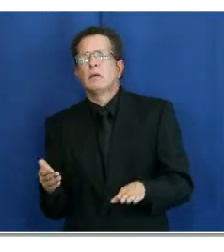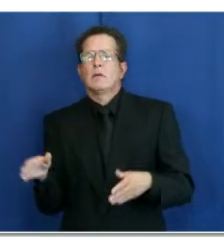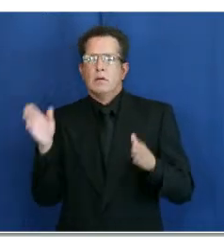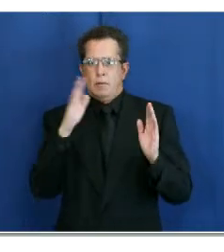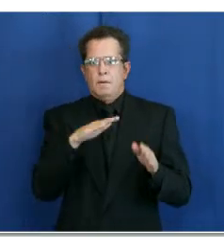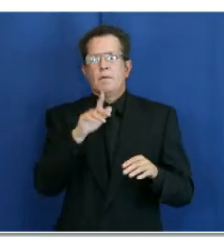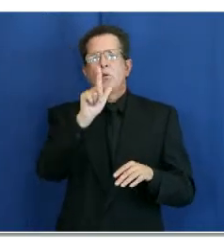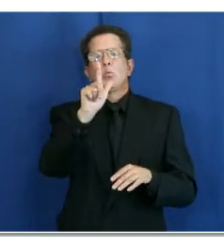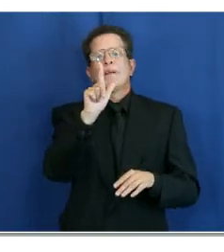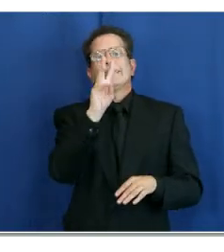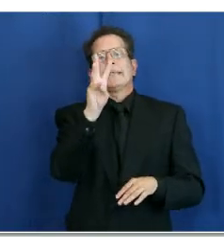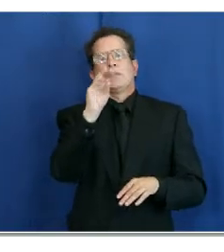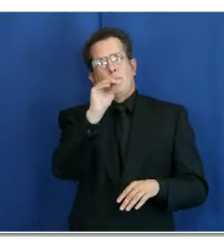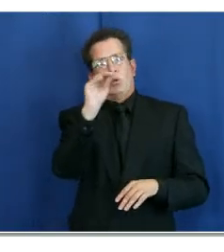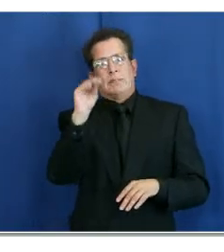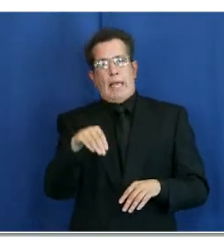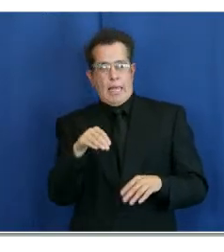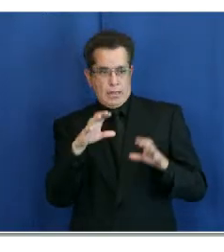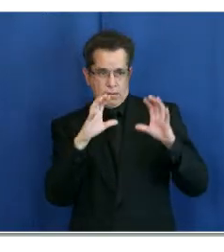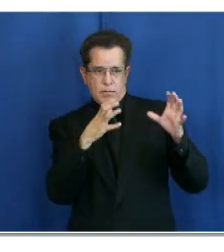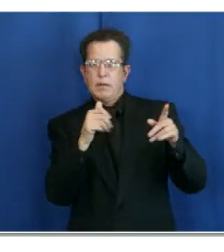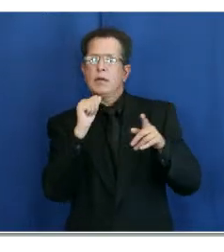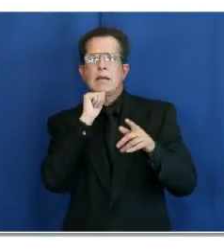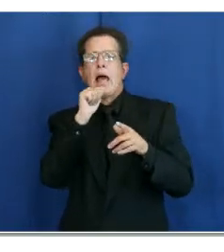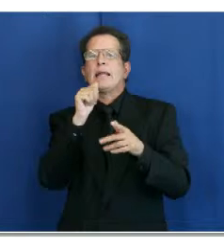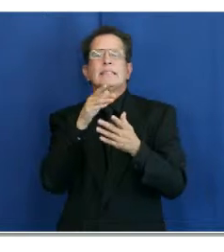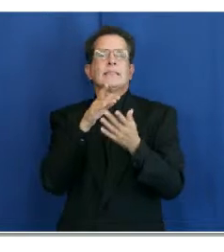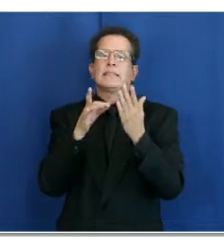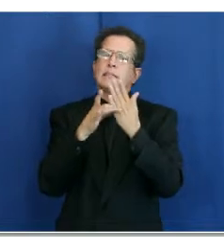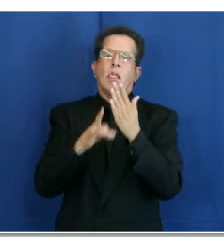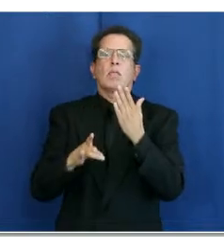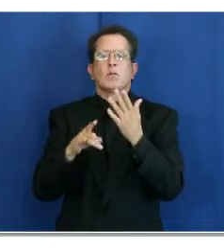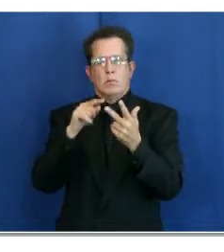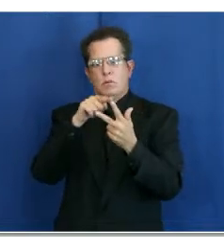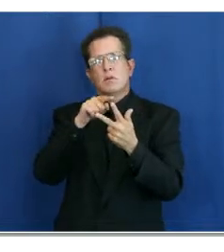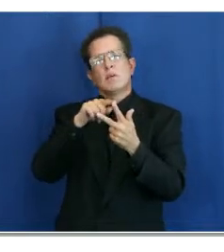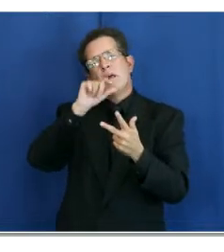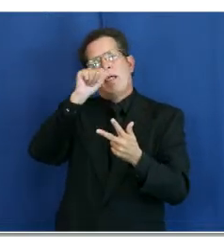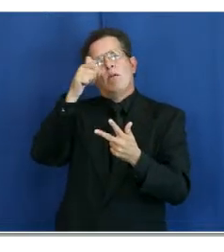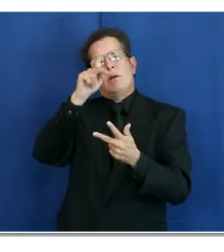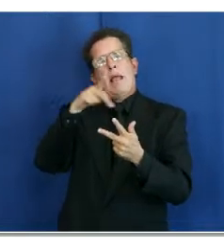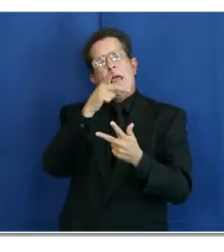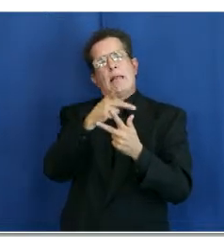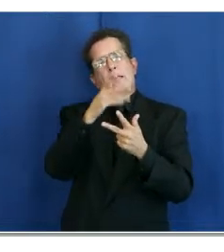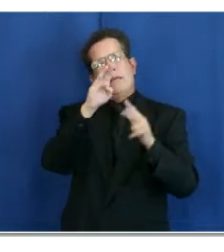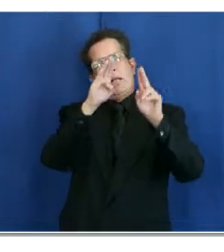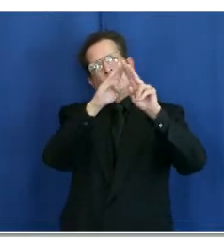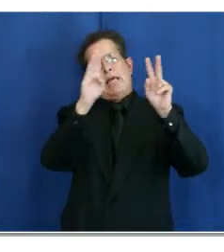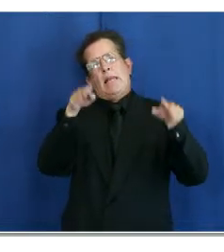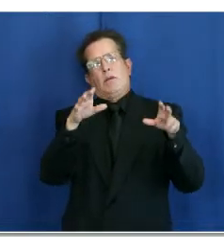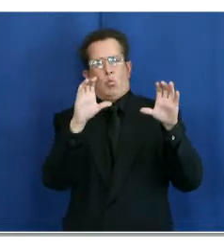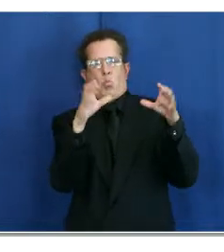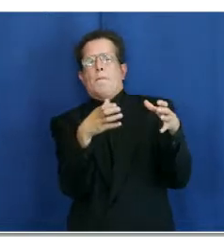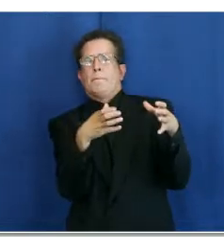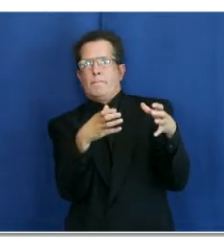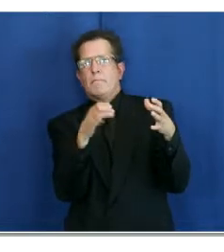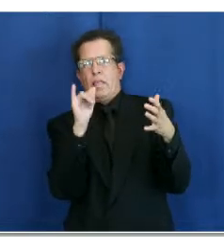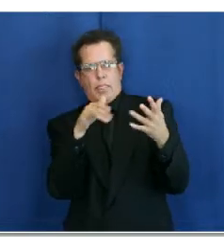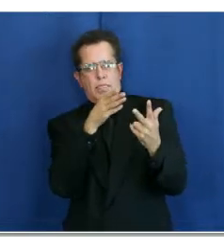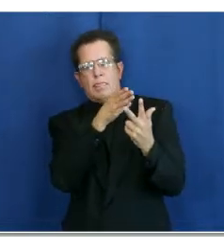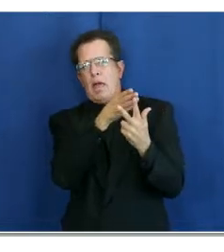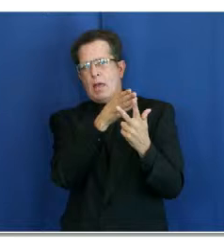26% of the 119 active outbreaks are in non-skilled nursing facilities or other congregate settings. In this